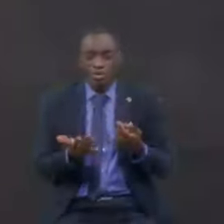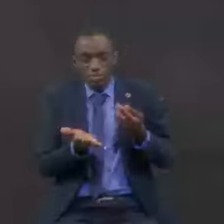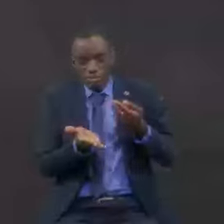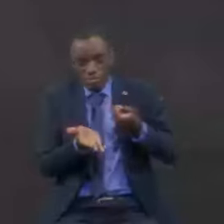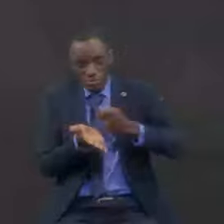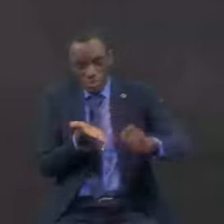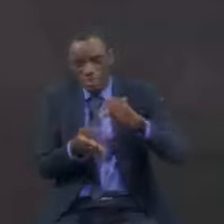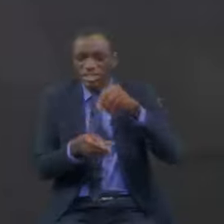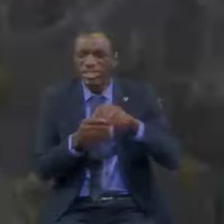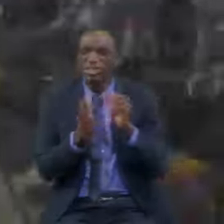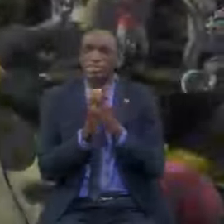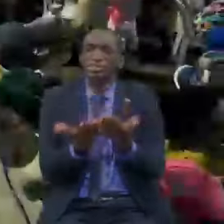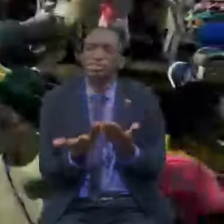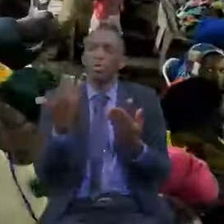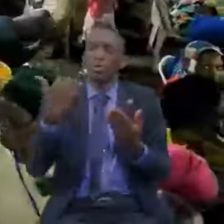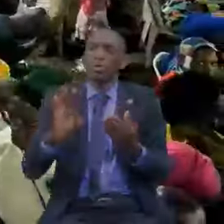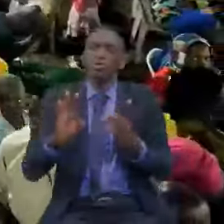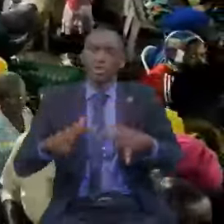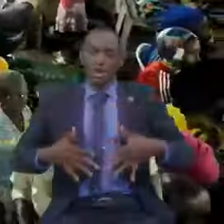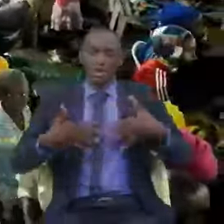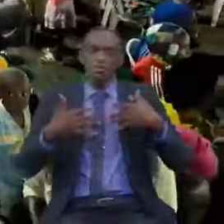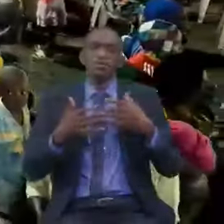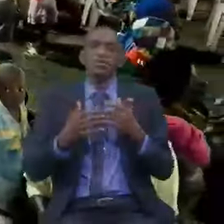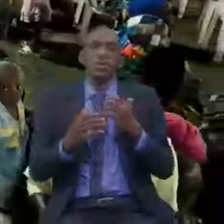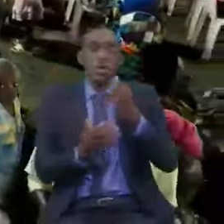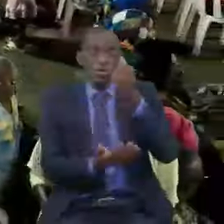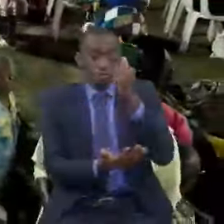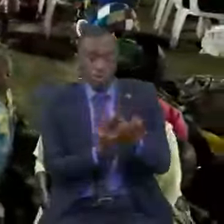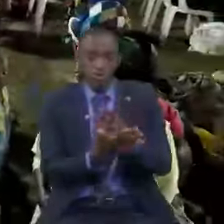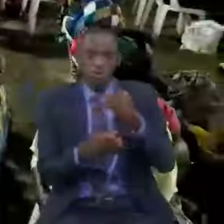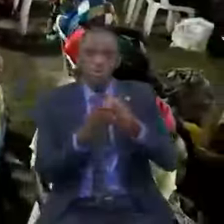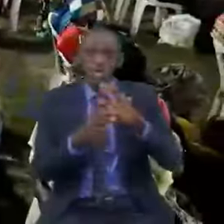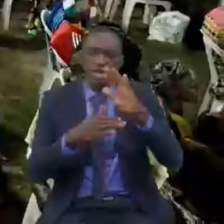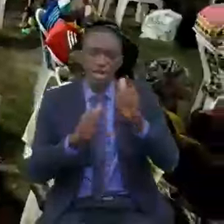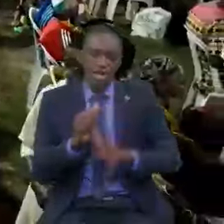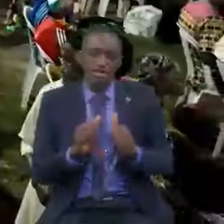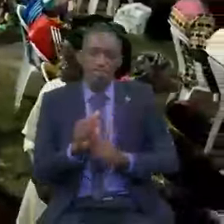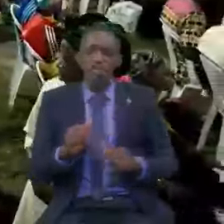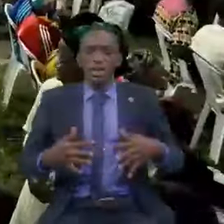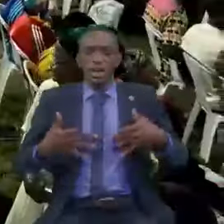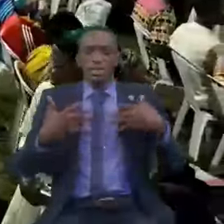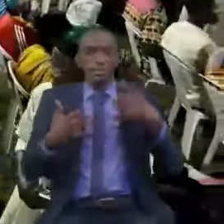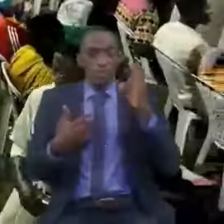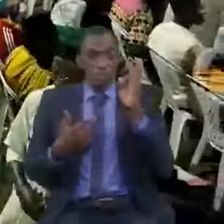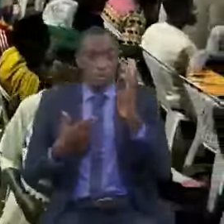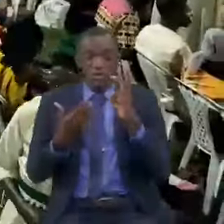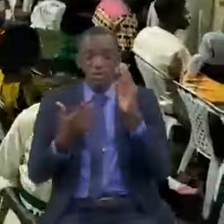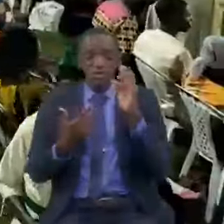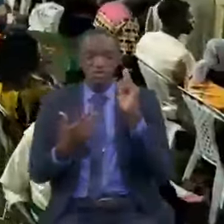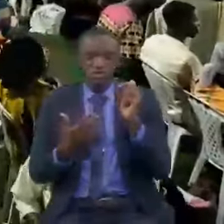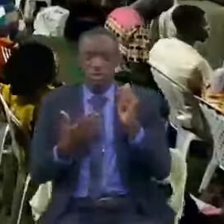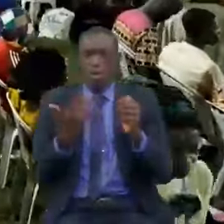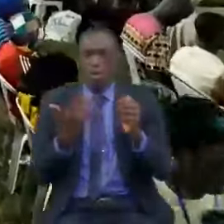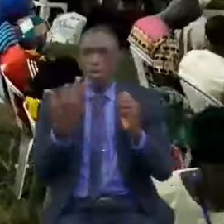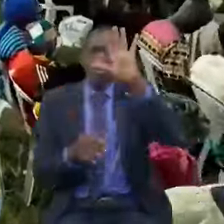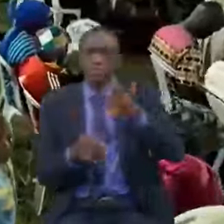Confirmation in every life. The witness of the spirit in every life. Thank you, Lord. It